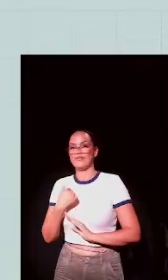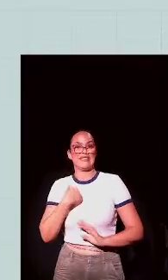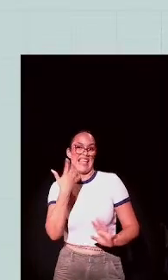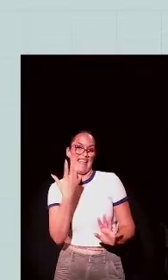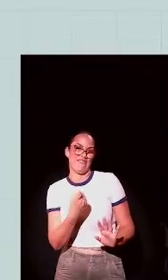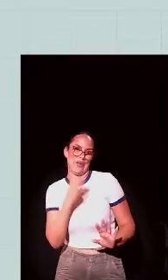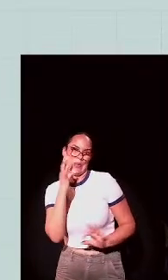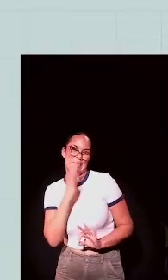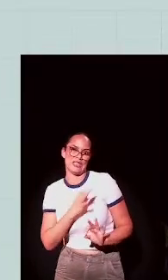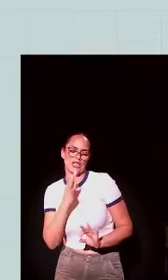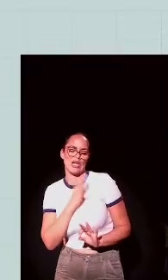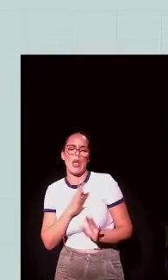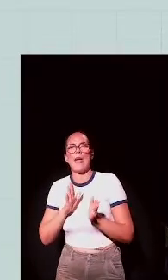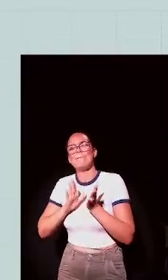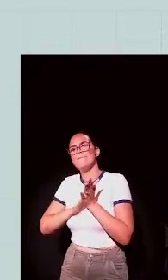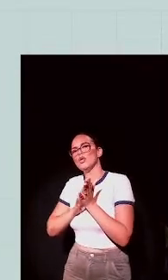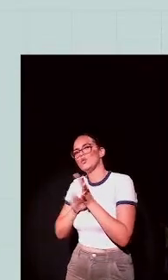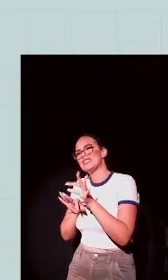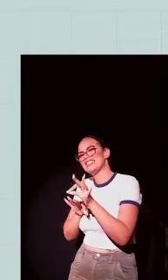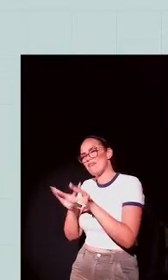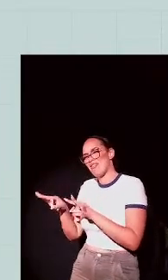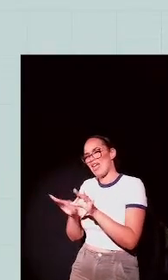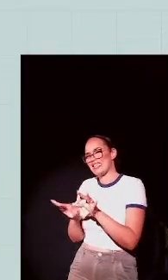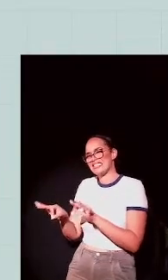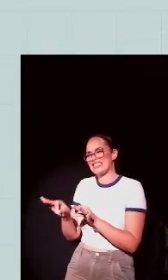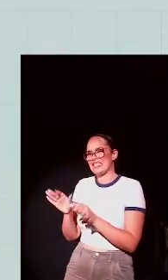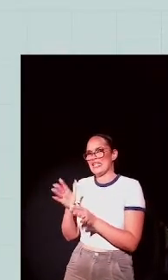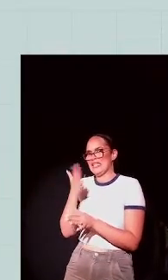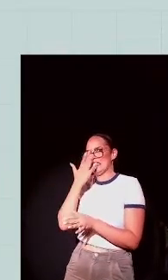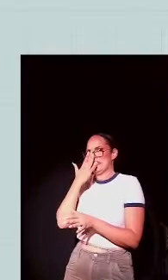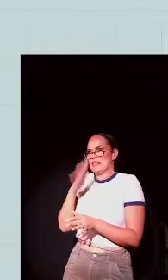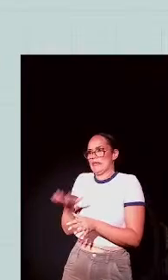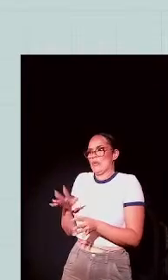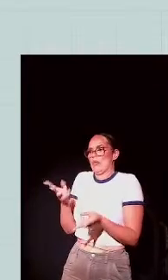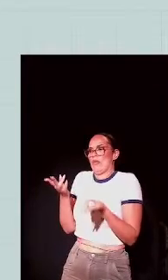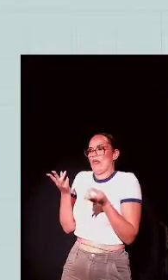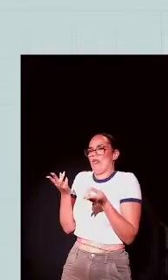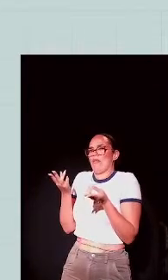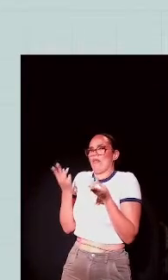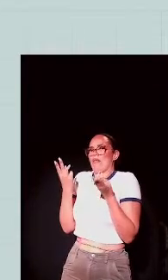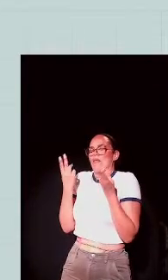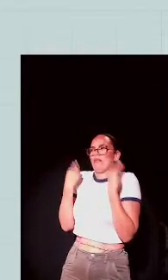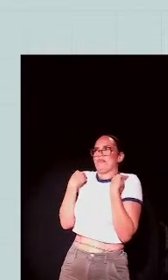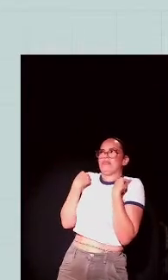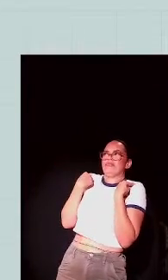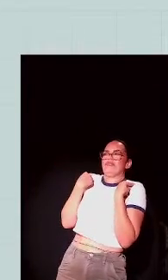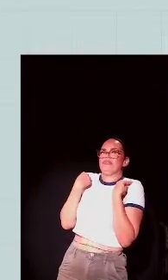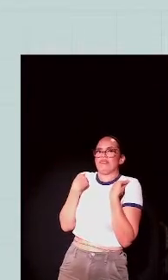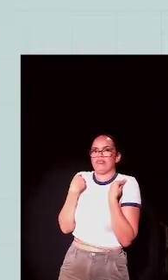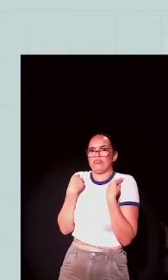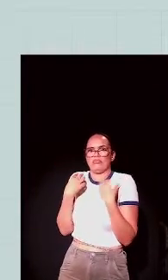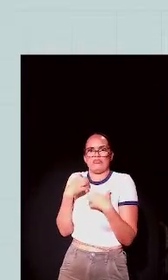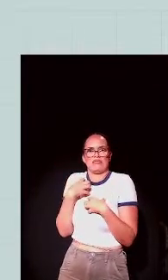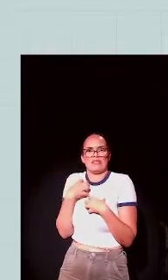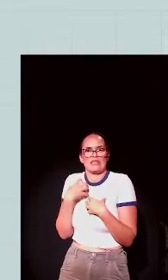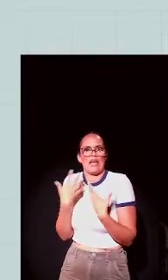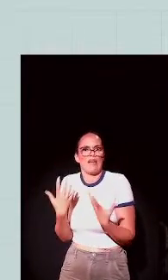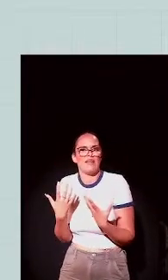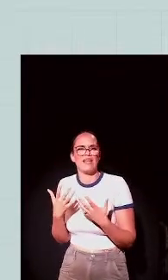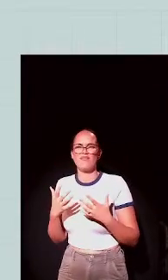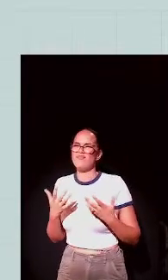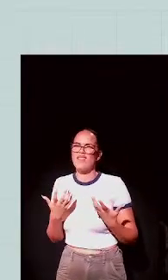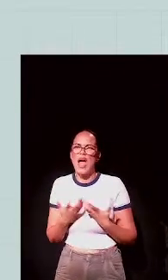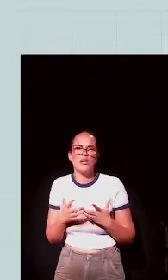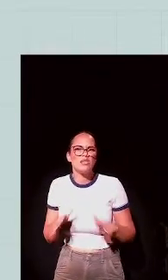modular synthesizers. Sometimes can seem super intimidating and complex and things. What do you recommend as a good starting point